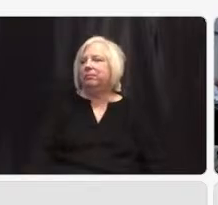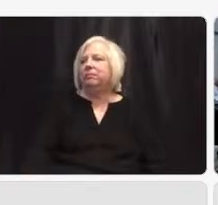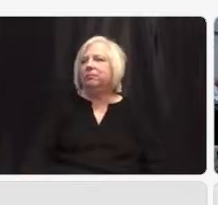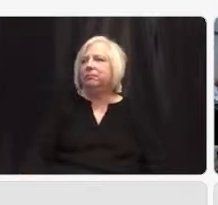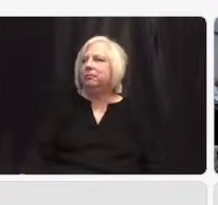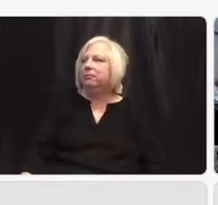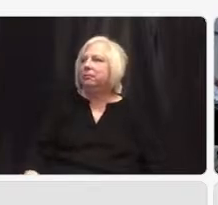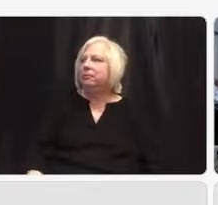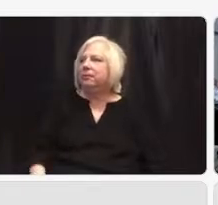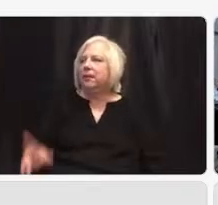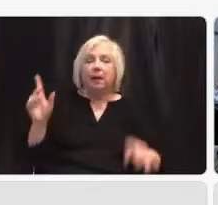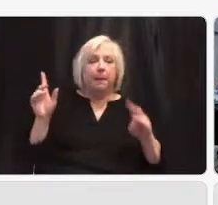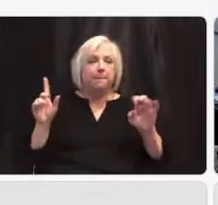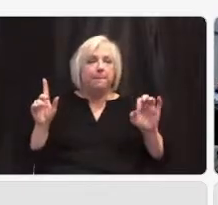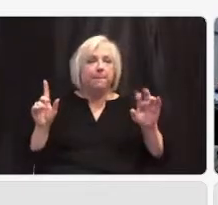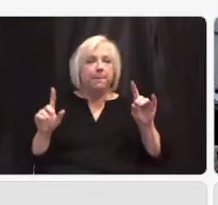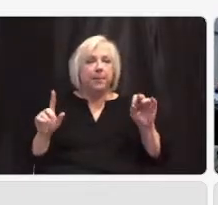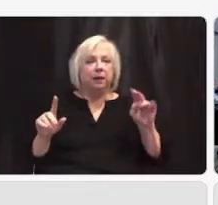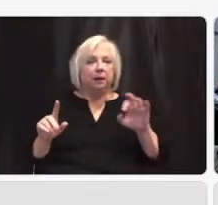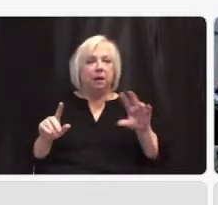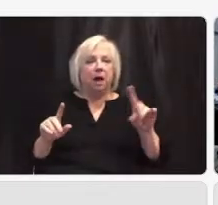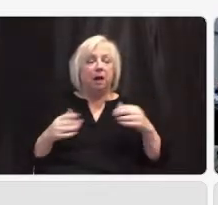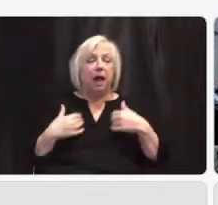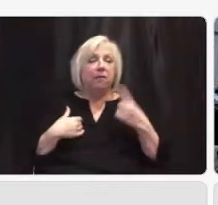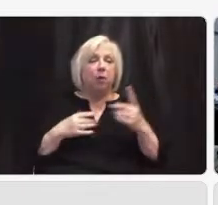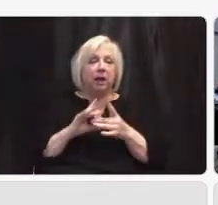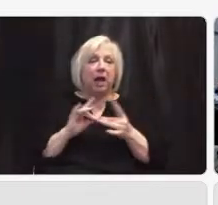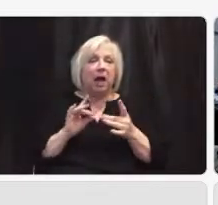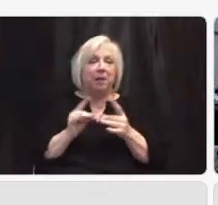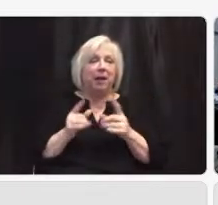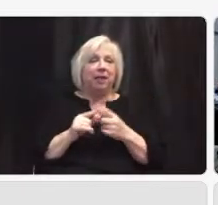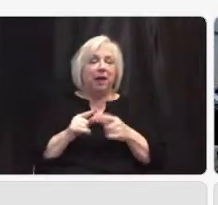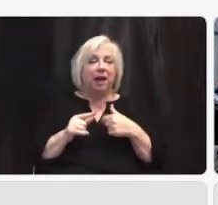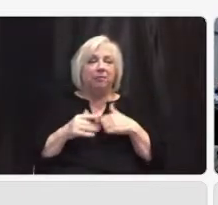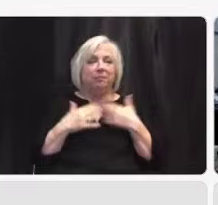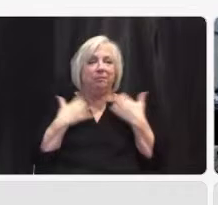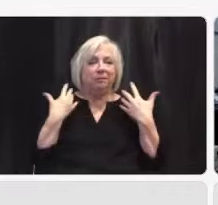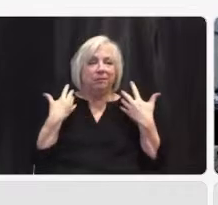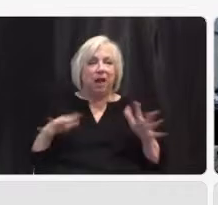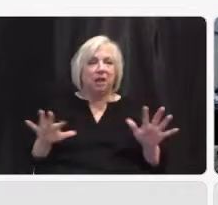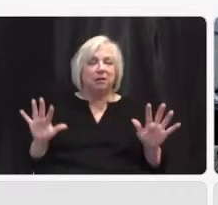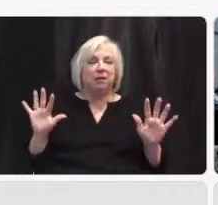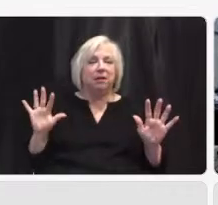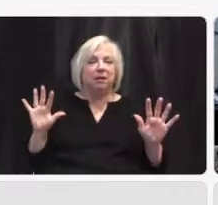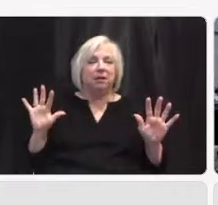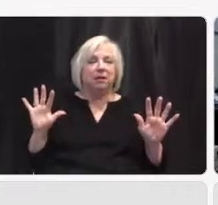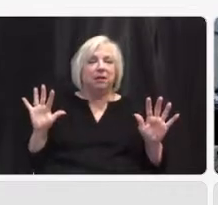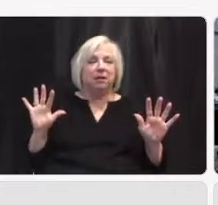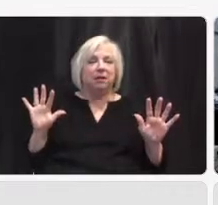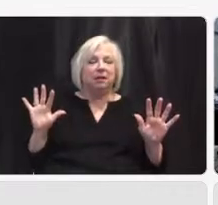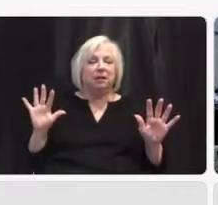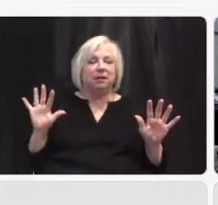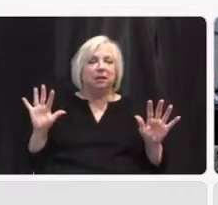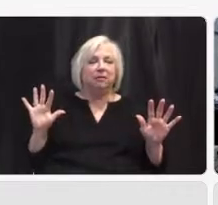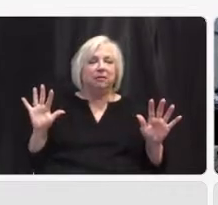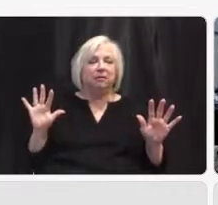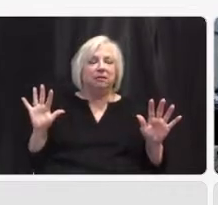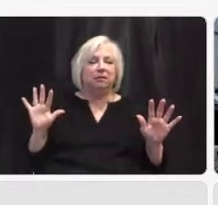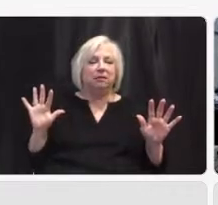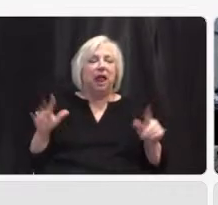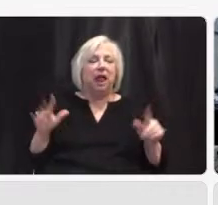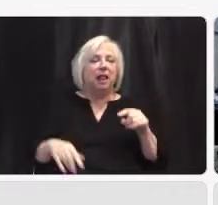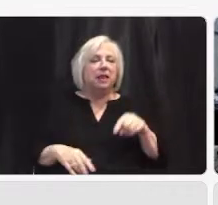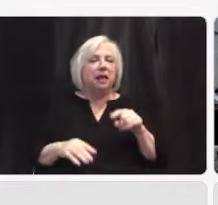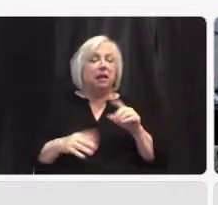I just have one comment and I'm done. And this is